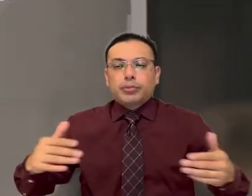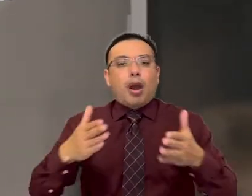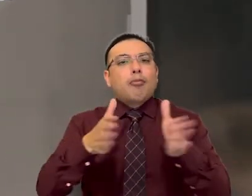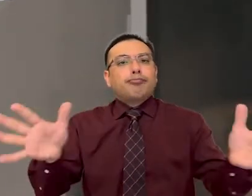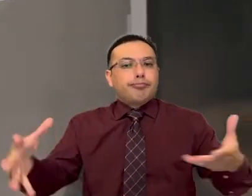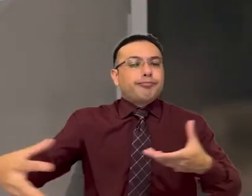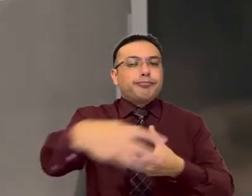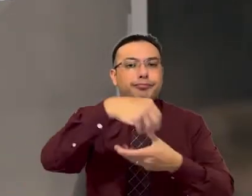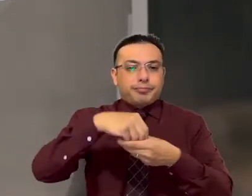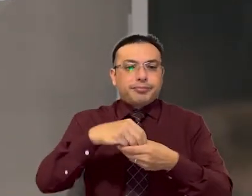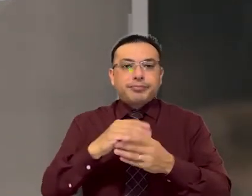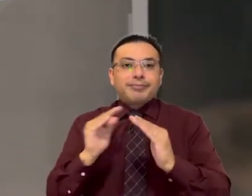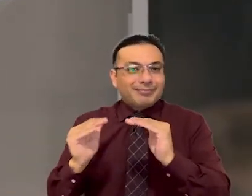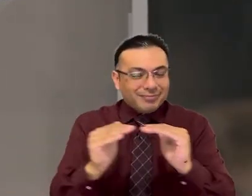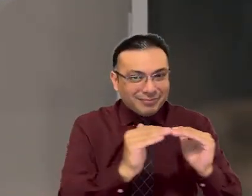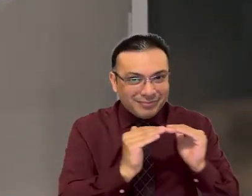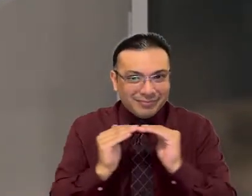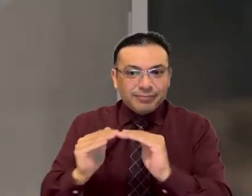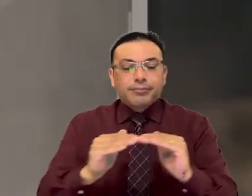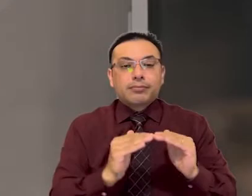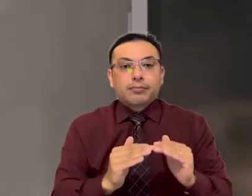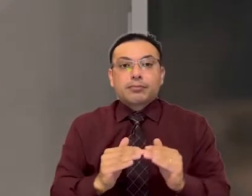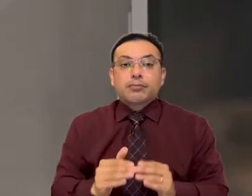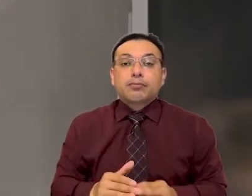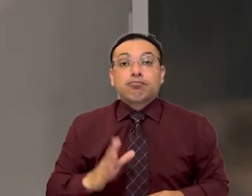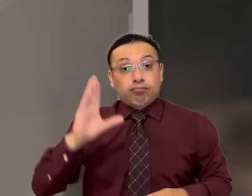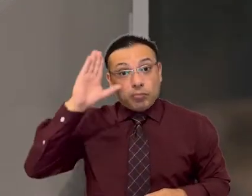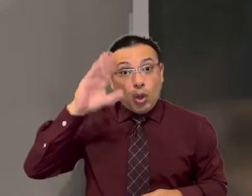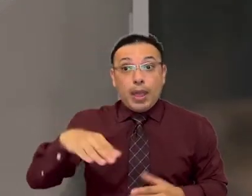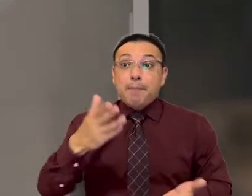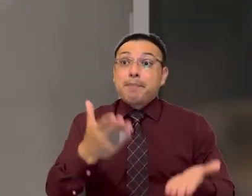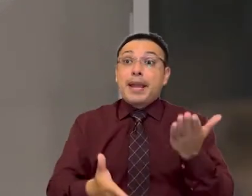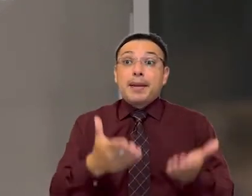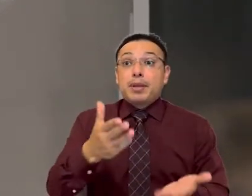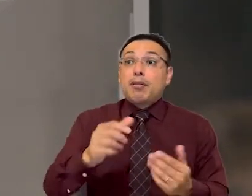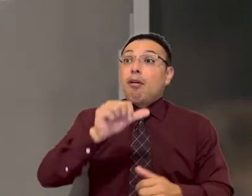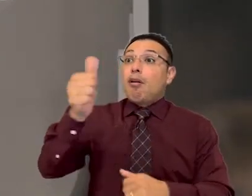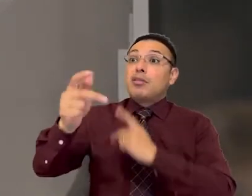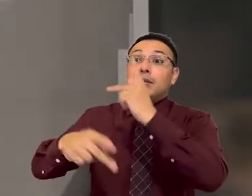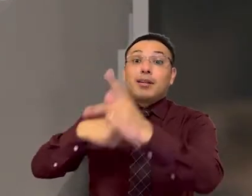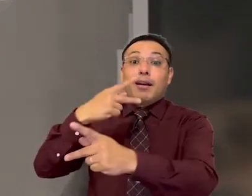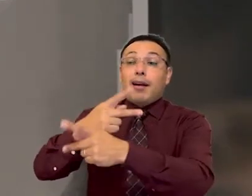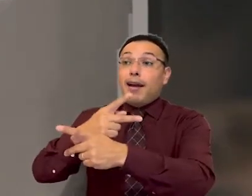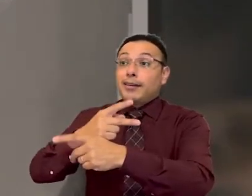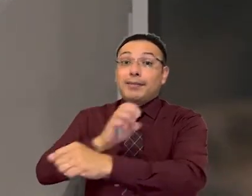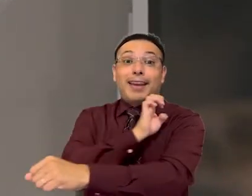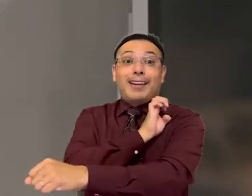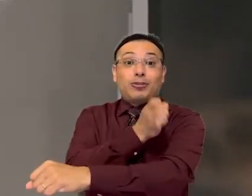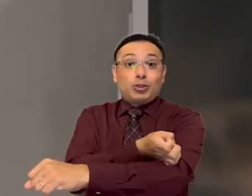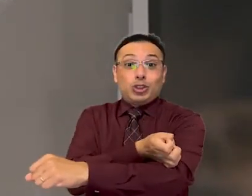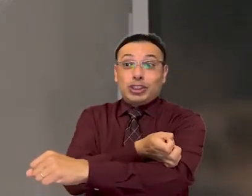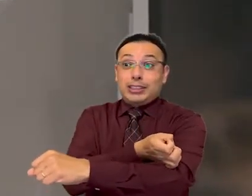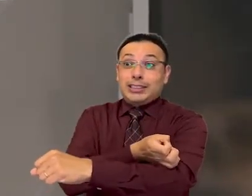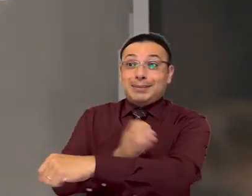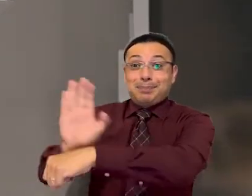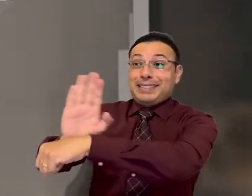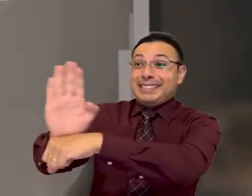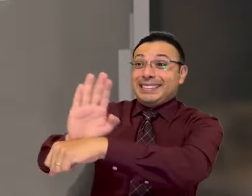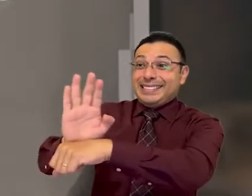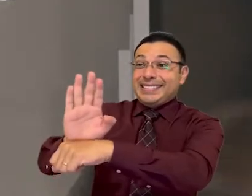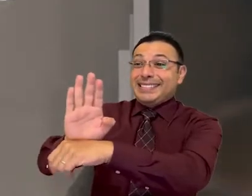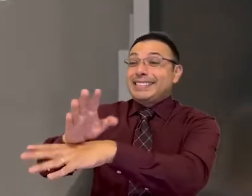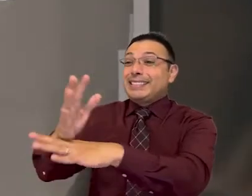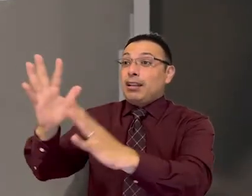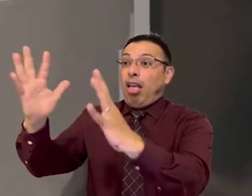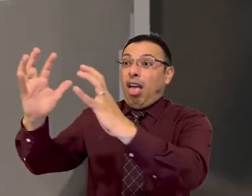be from people who have worked in other industries that may be phasing out in the energy transition. We're very mindful of this, very interested in working